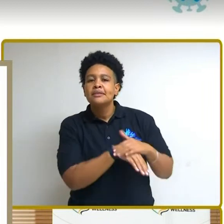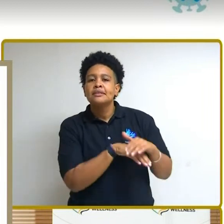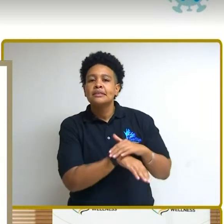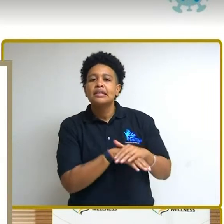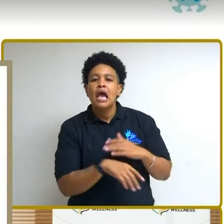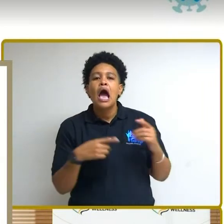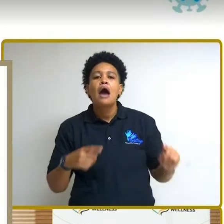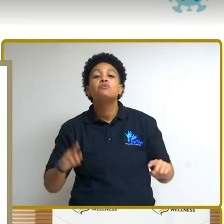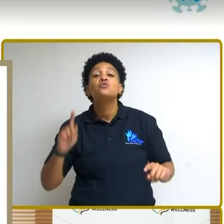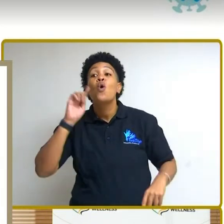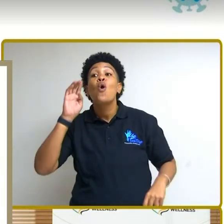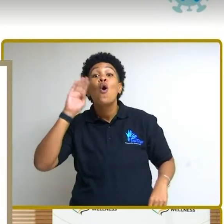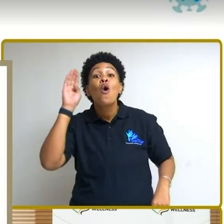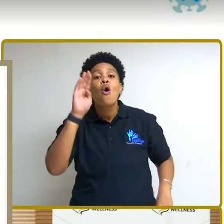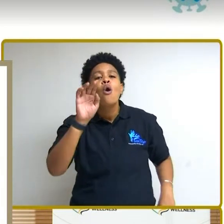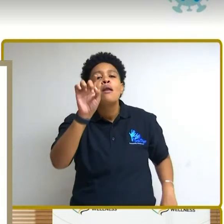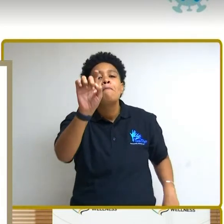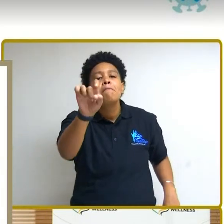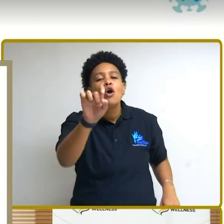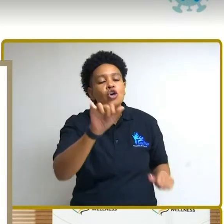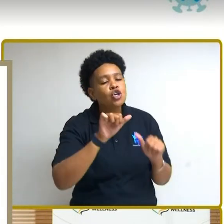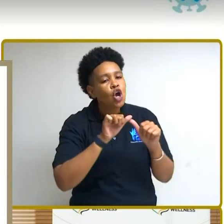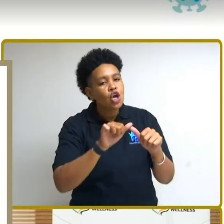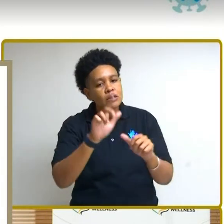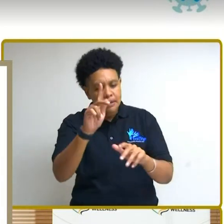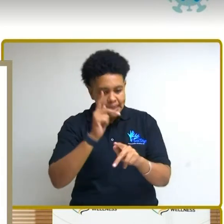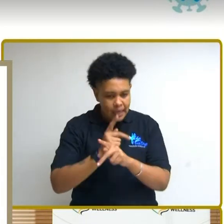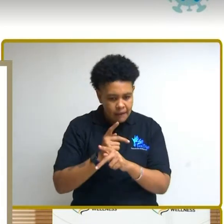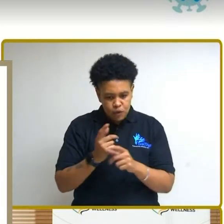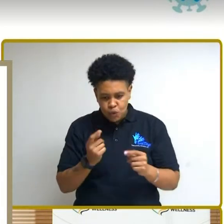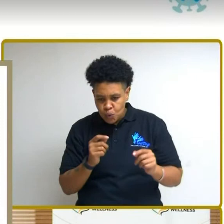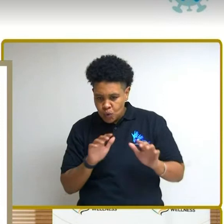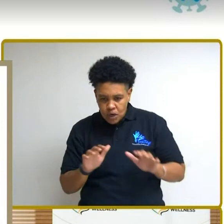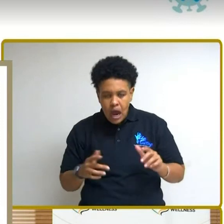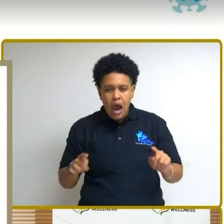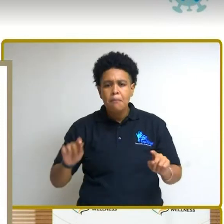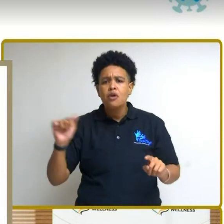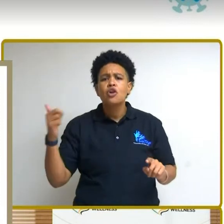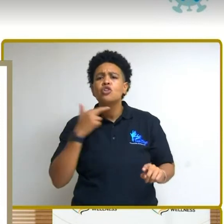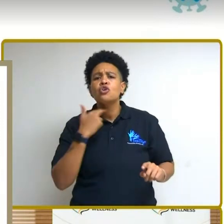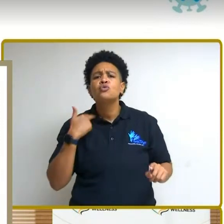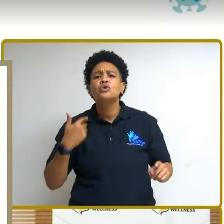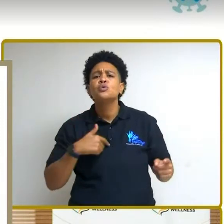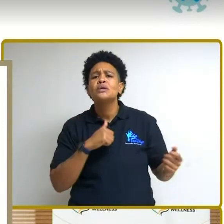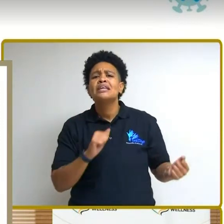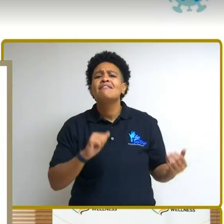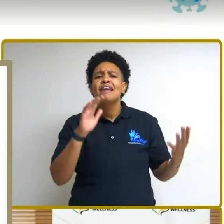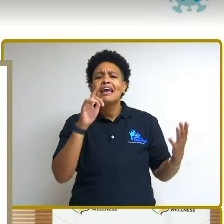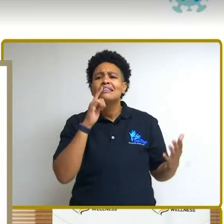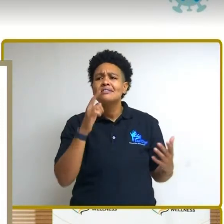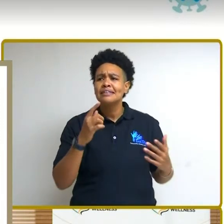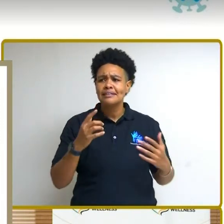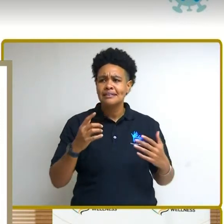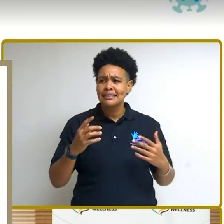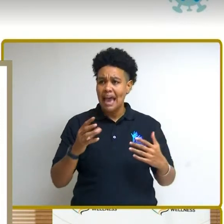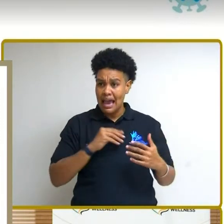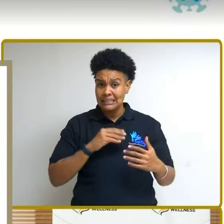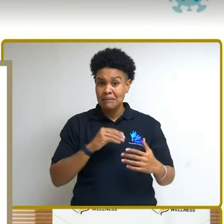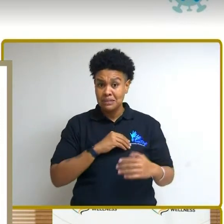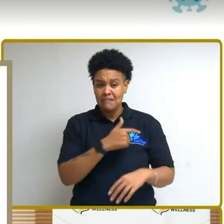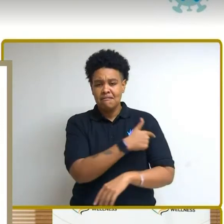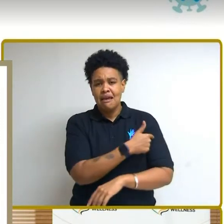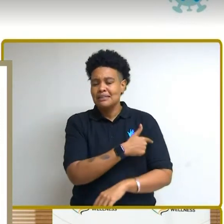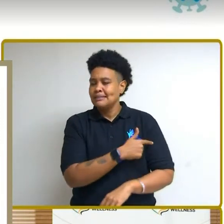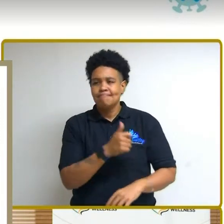hospitalizations. So everybody must continue with their precautions. Another risk that we face is poor take-up of the vaccine by